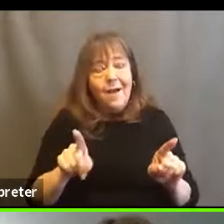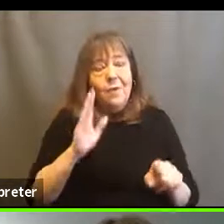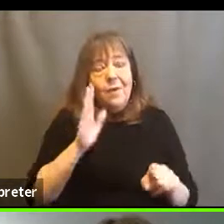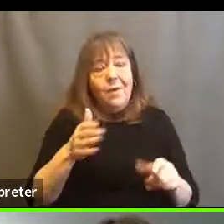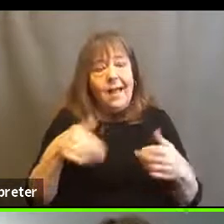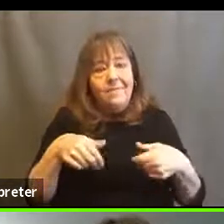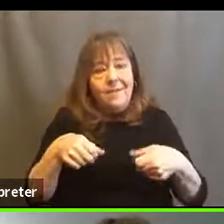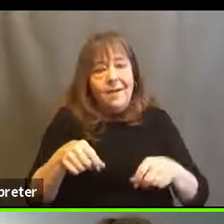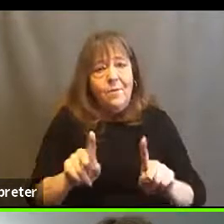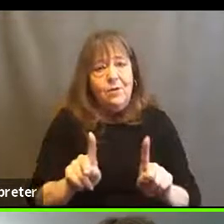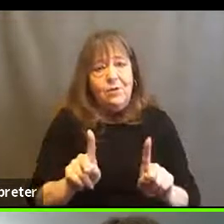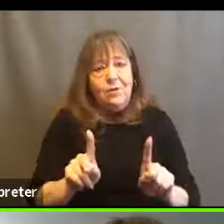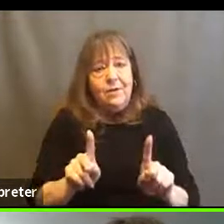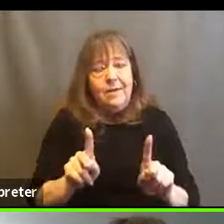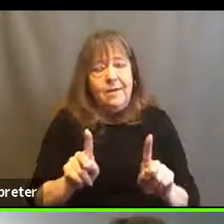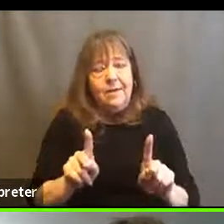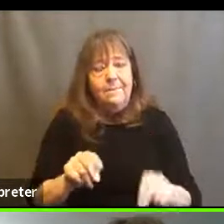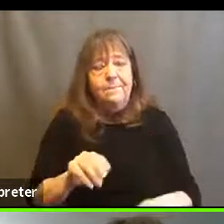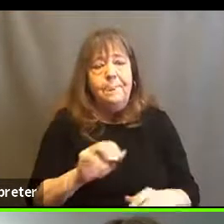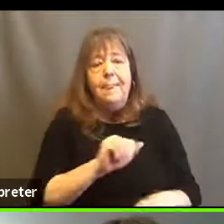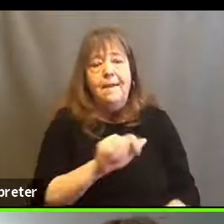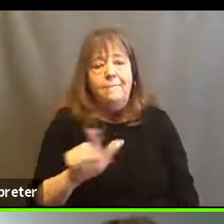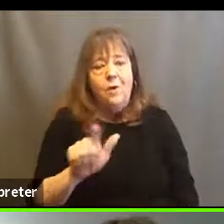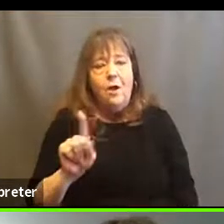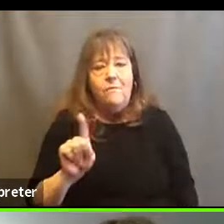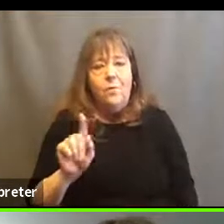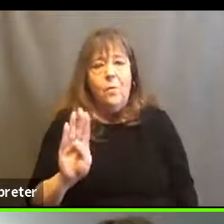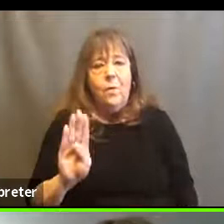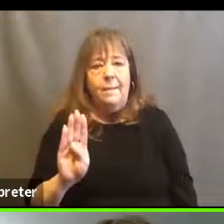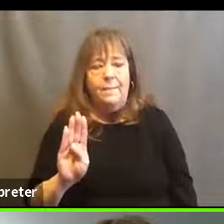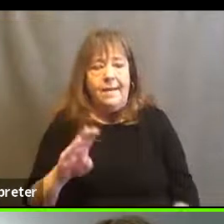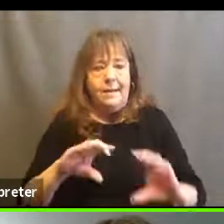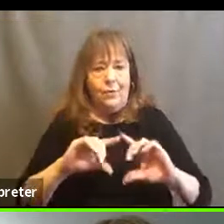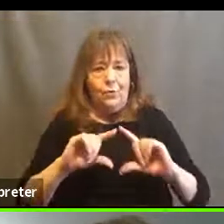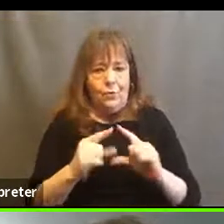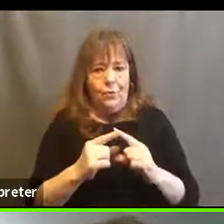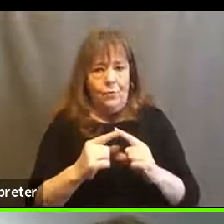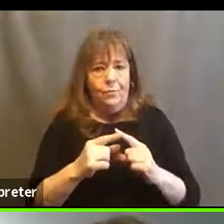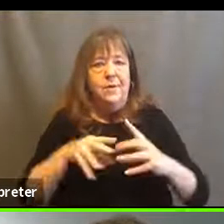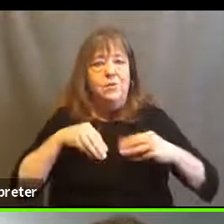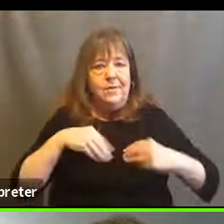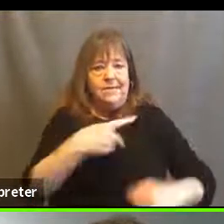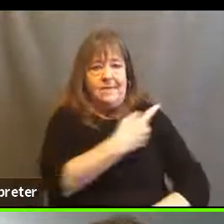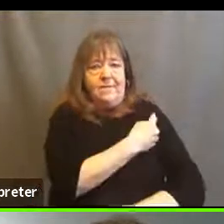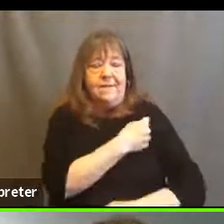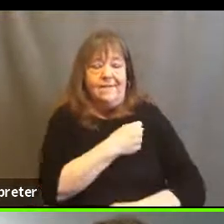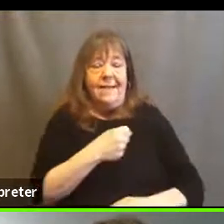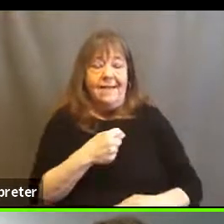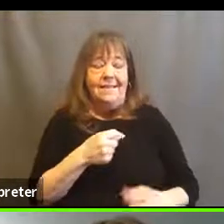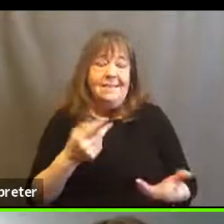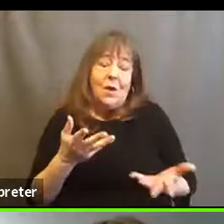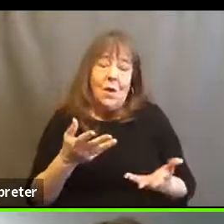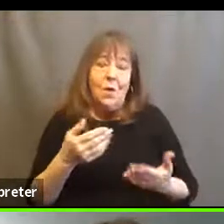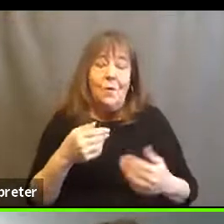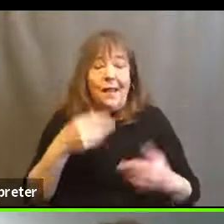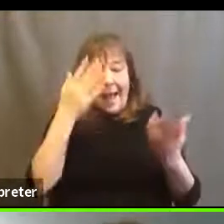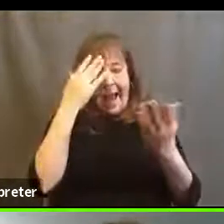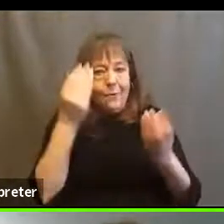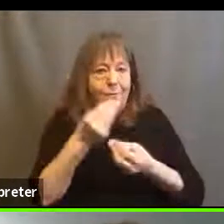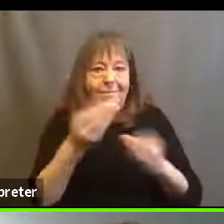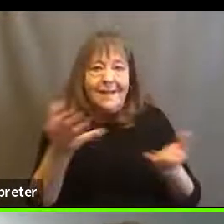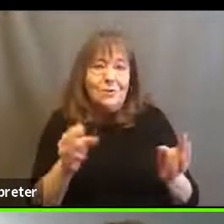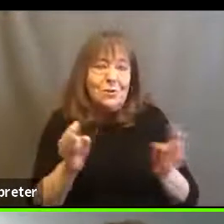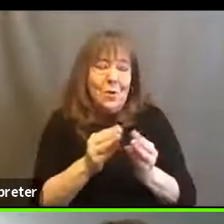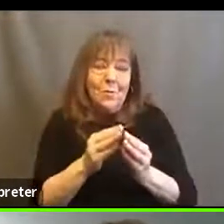opportunity for the 1B group to be vaccinated. So more to come on that. I'll certainly share what I have when I